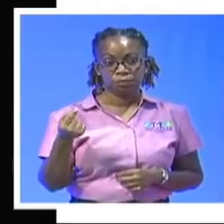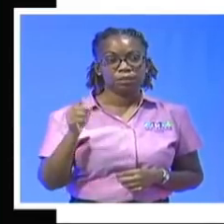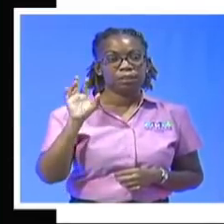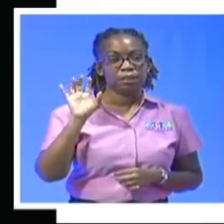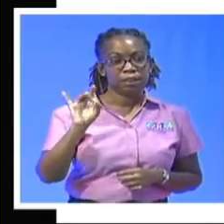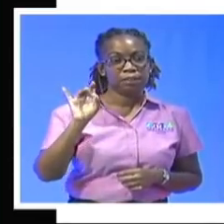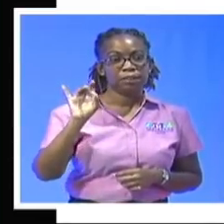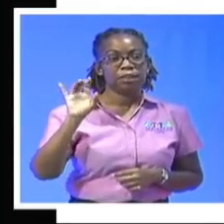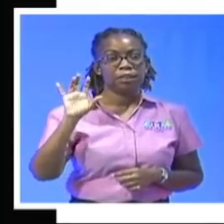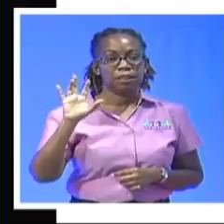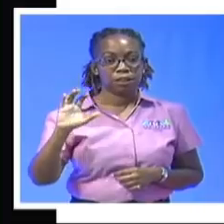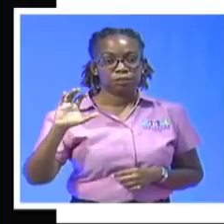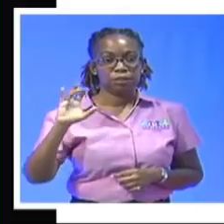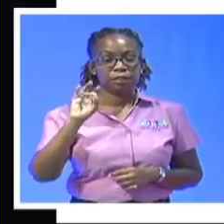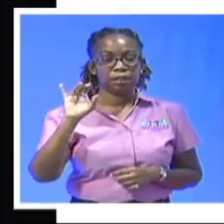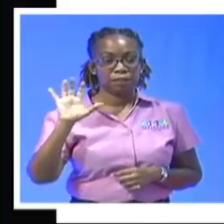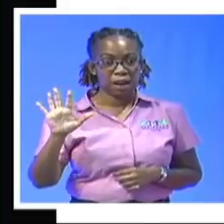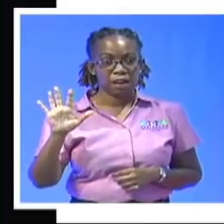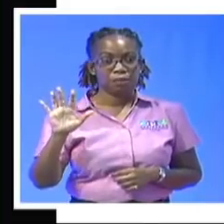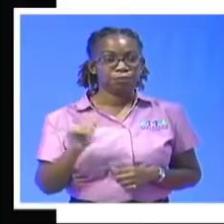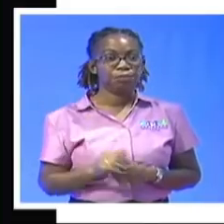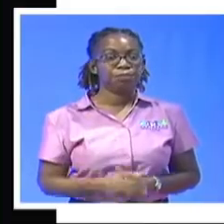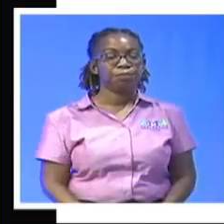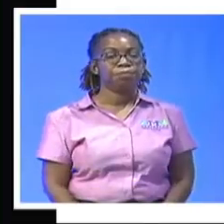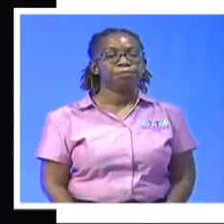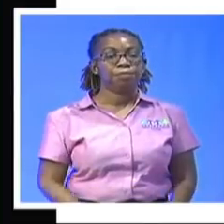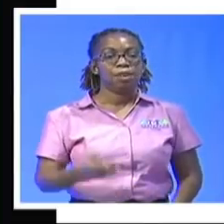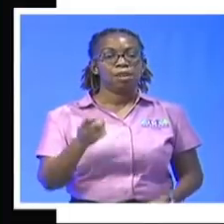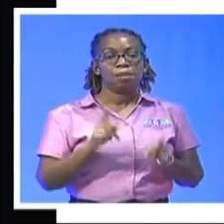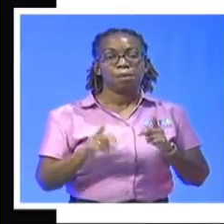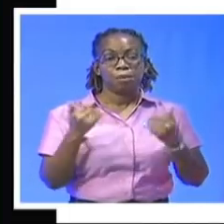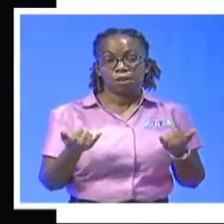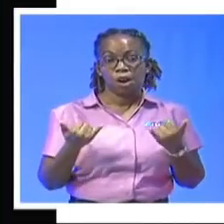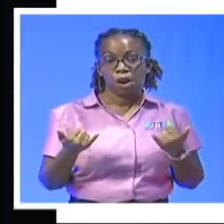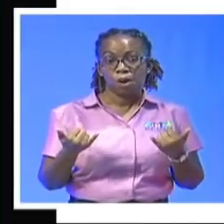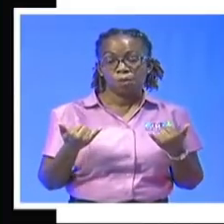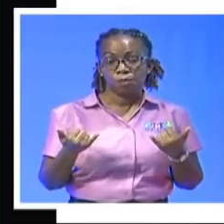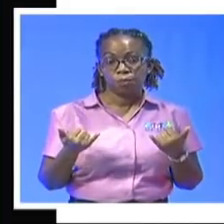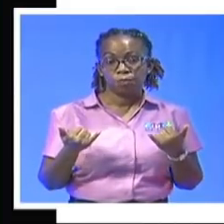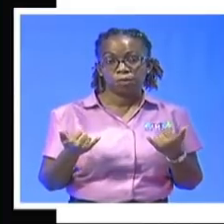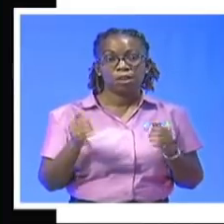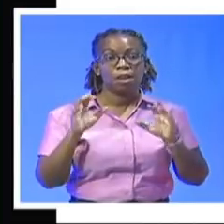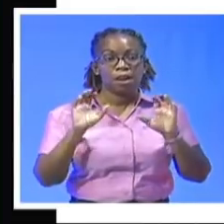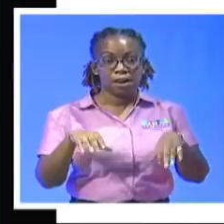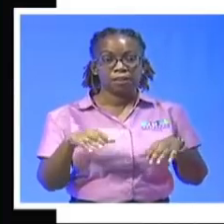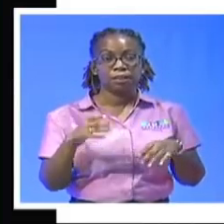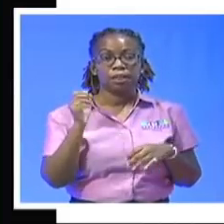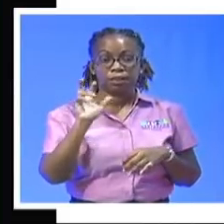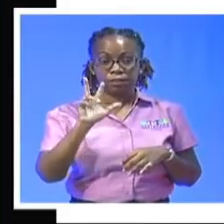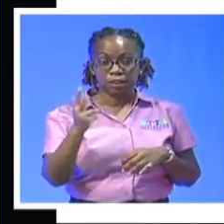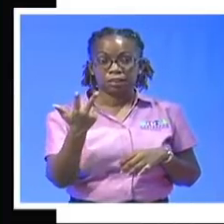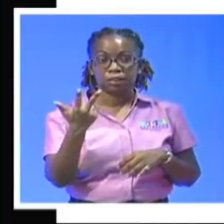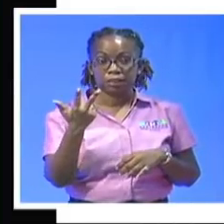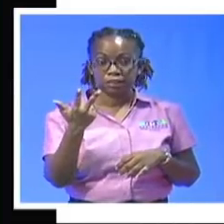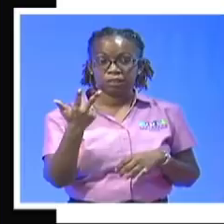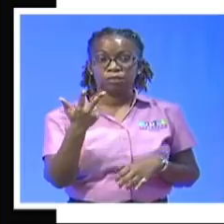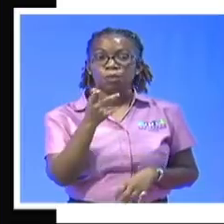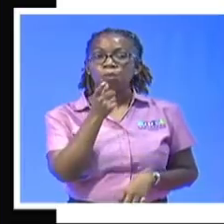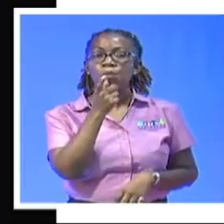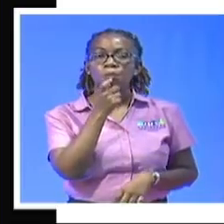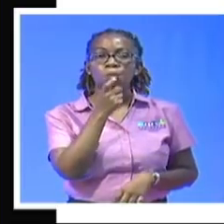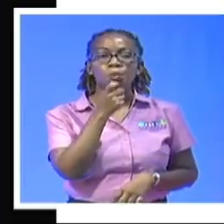636,885. In addition to that, those individuals who are eligible for and who have already received an additional primary